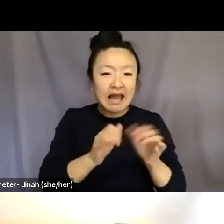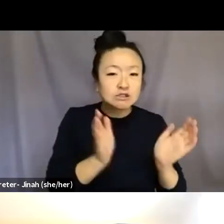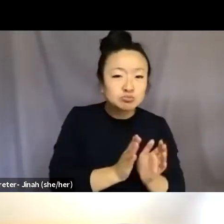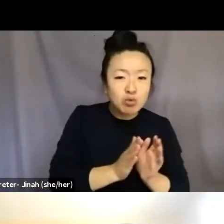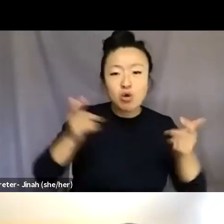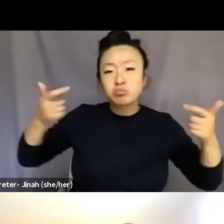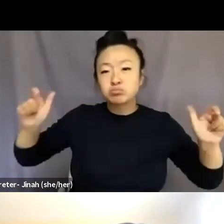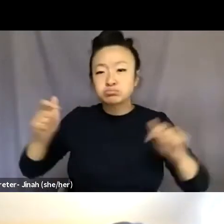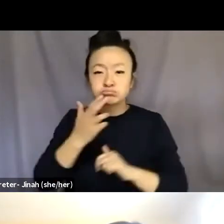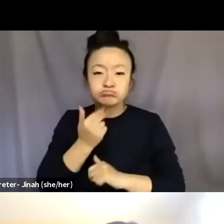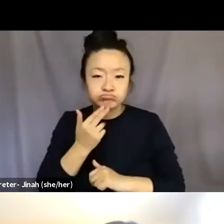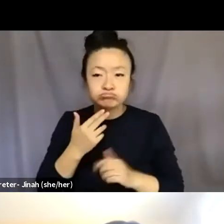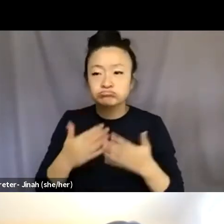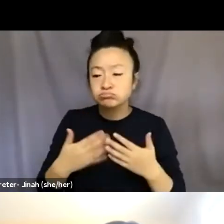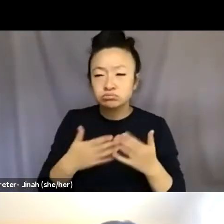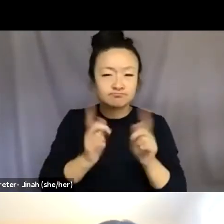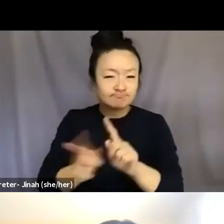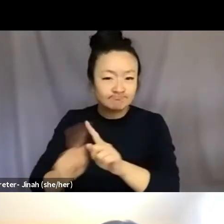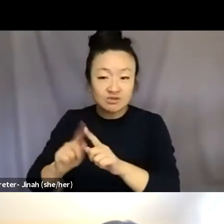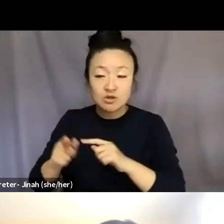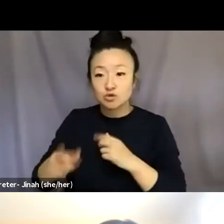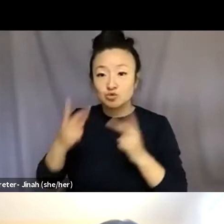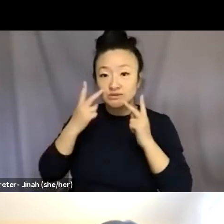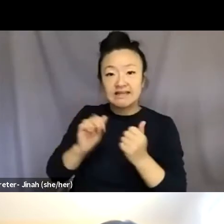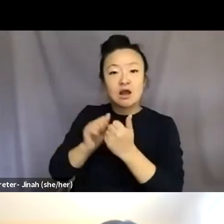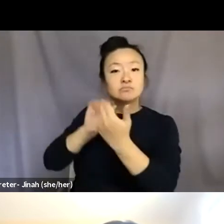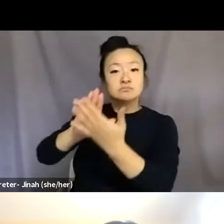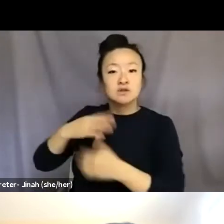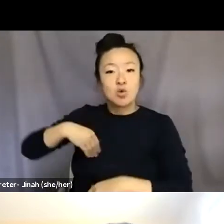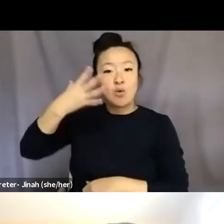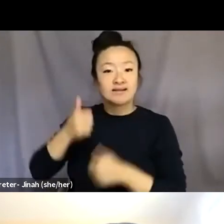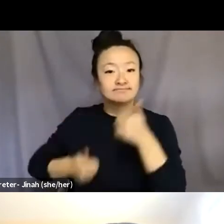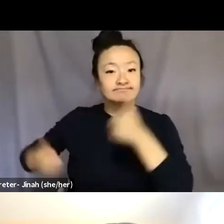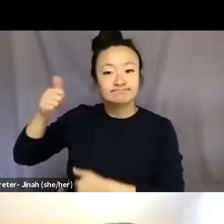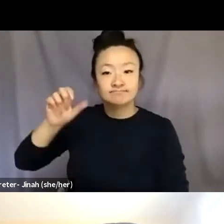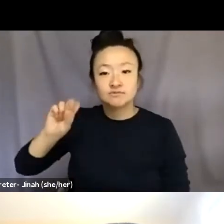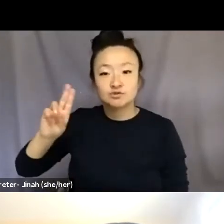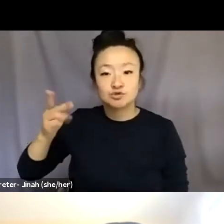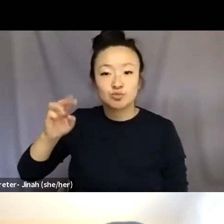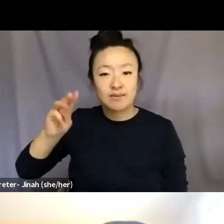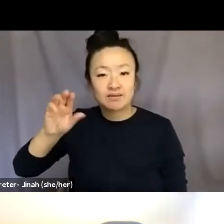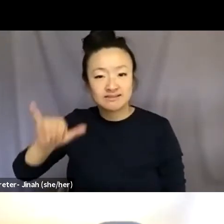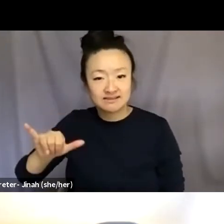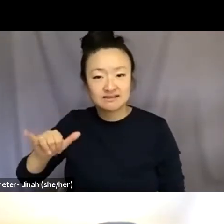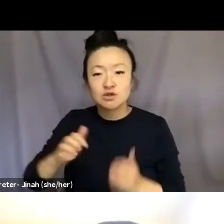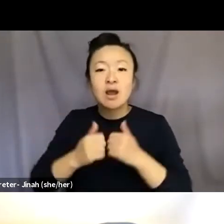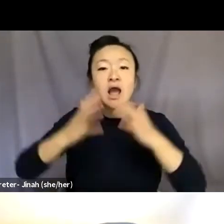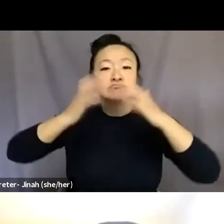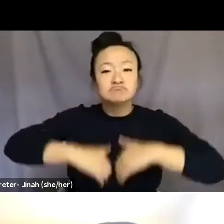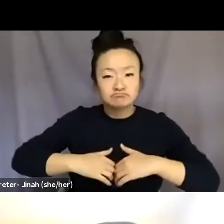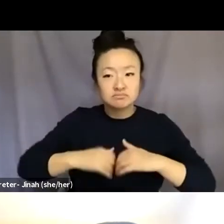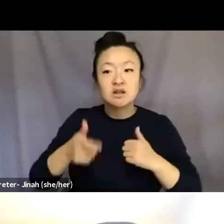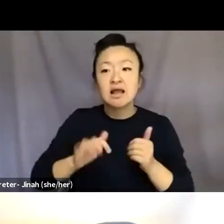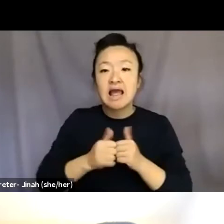white supremacy and racism within the performing arts and what we can do to deconstruct that and build a more equitable future for the entire sector